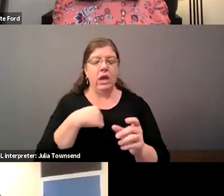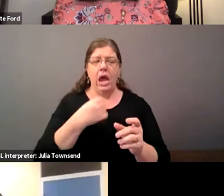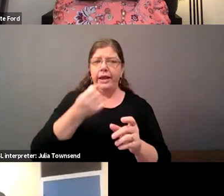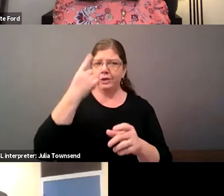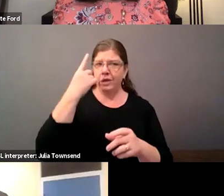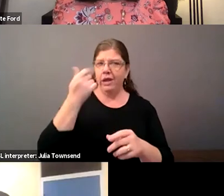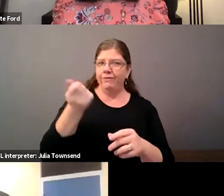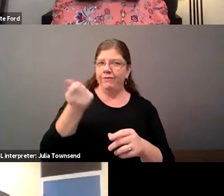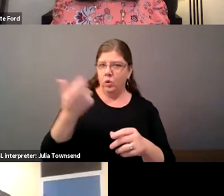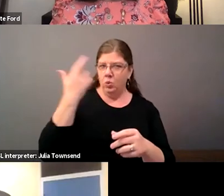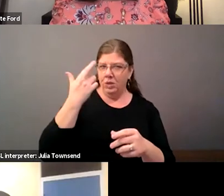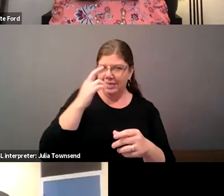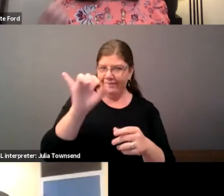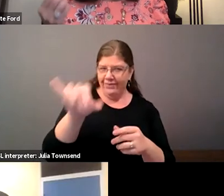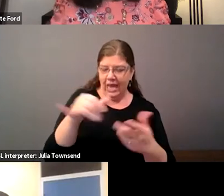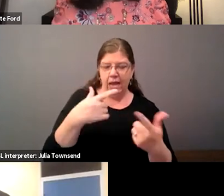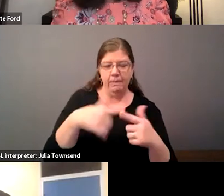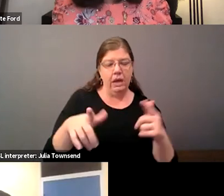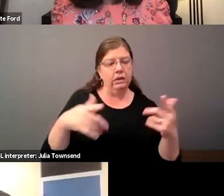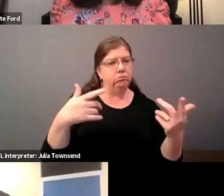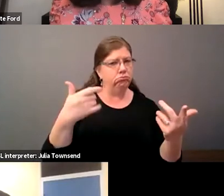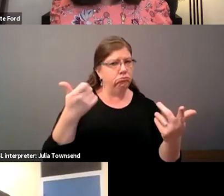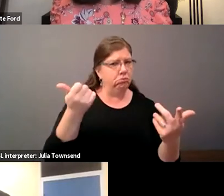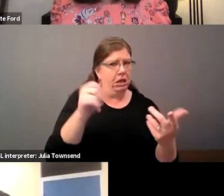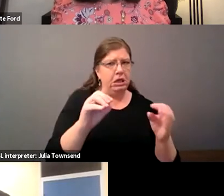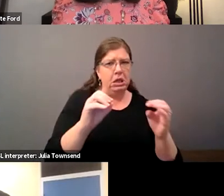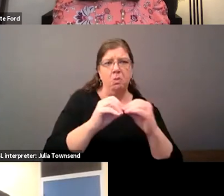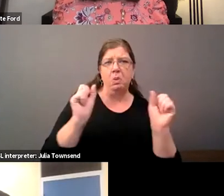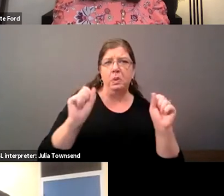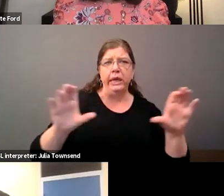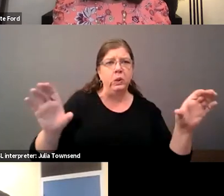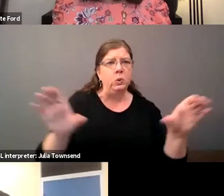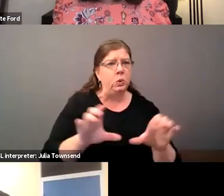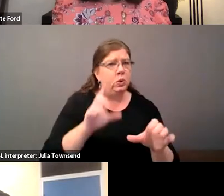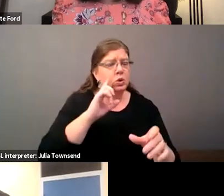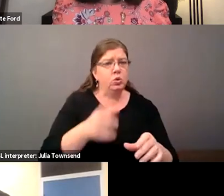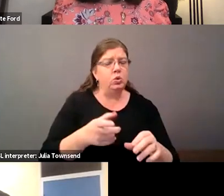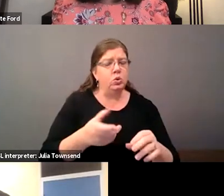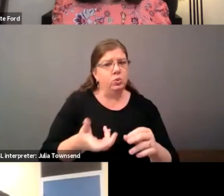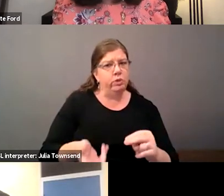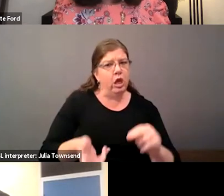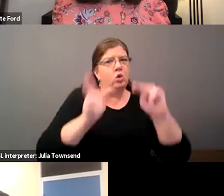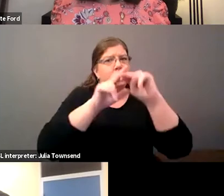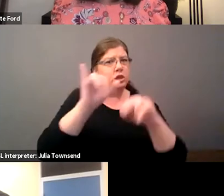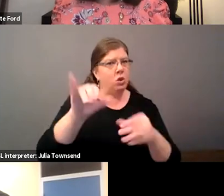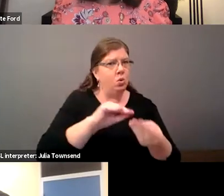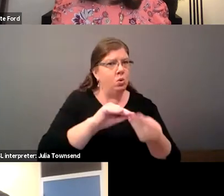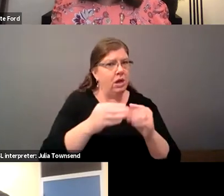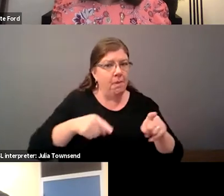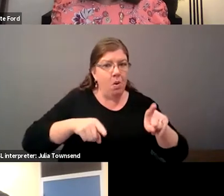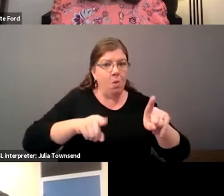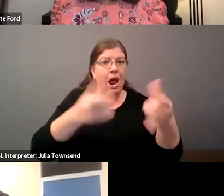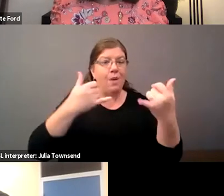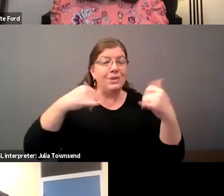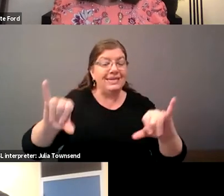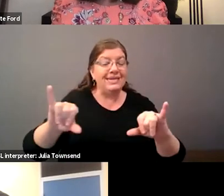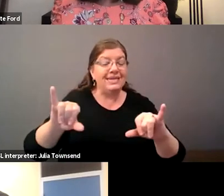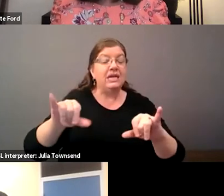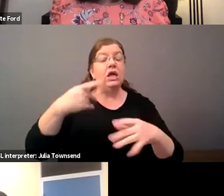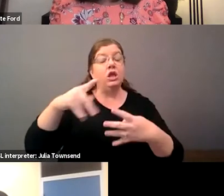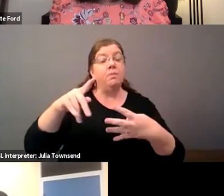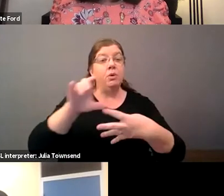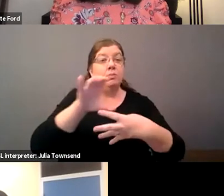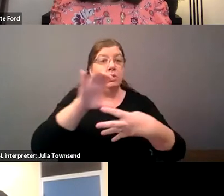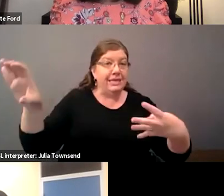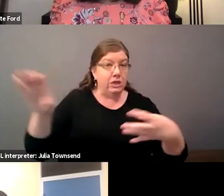couple reasons why but is is there anything more that we can do to increase those numbers while we're still in the purple tier